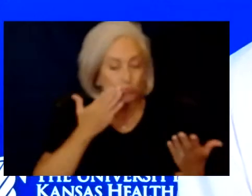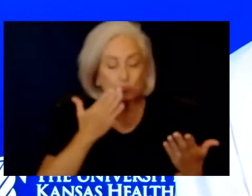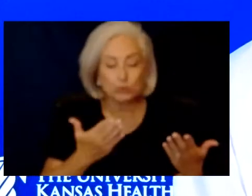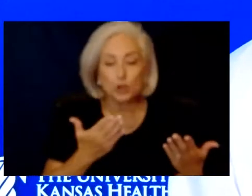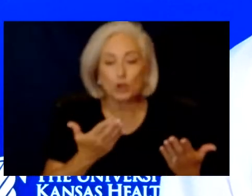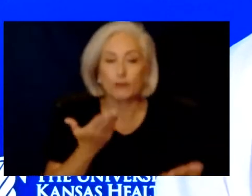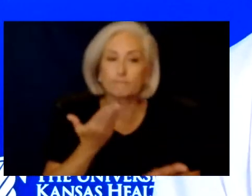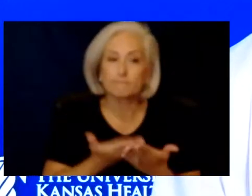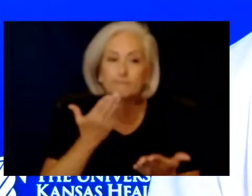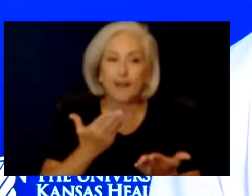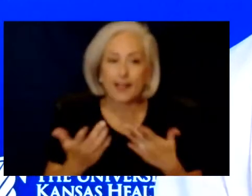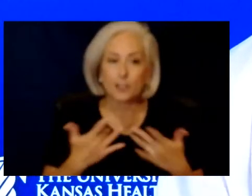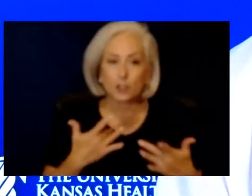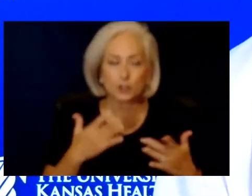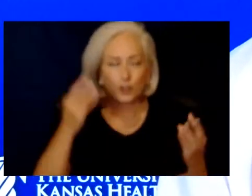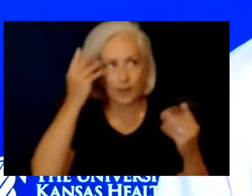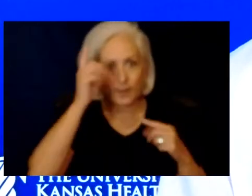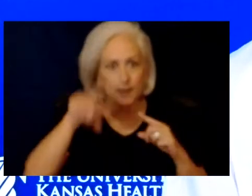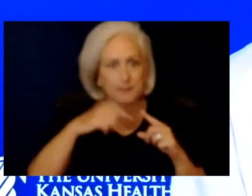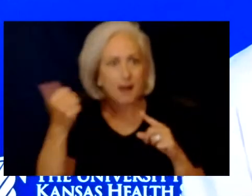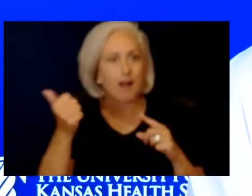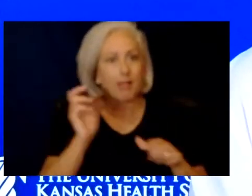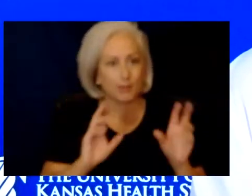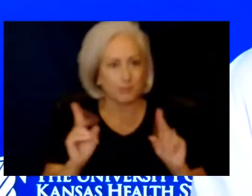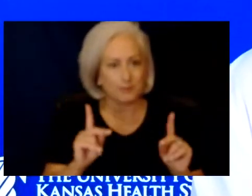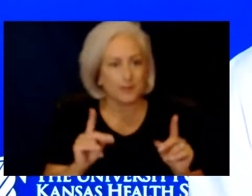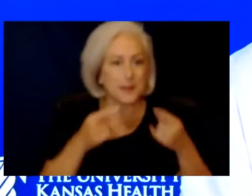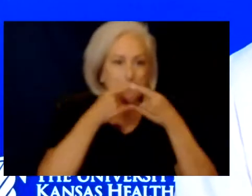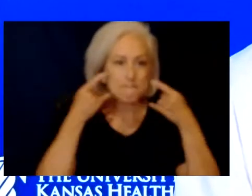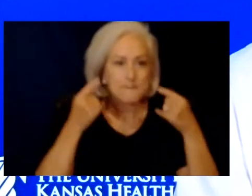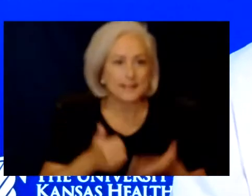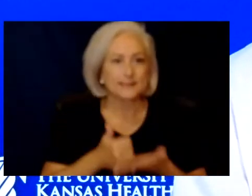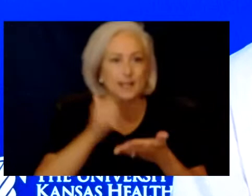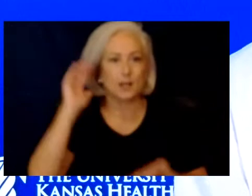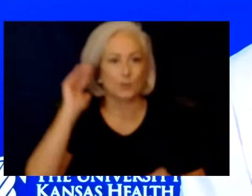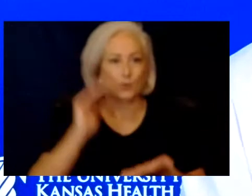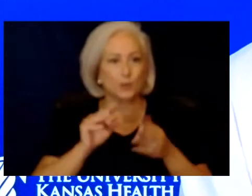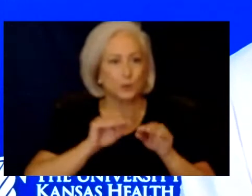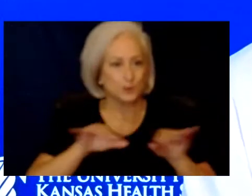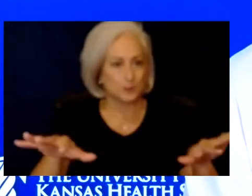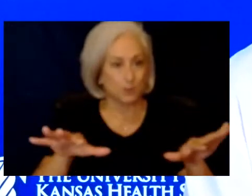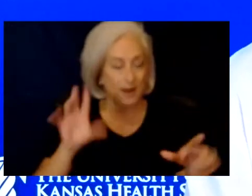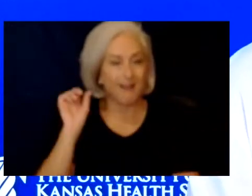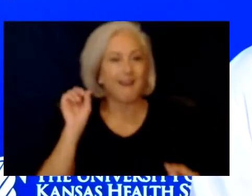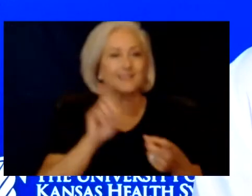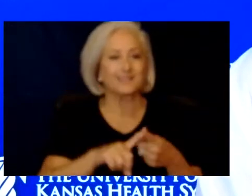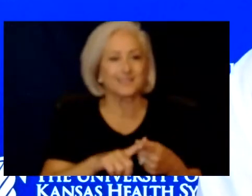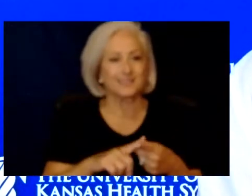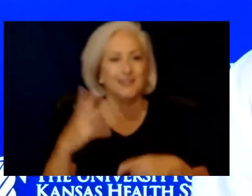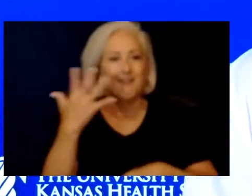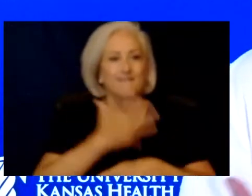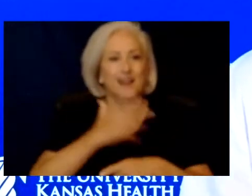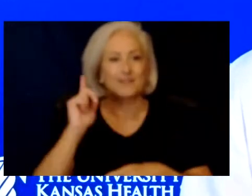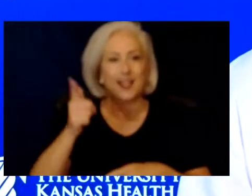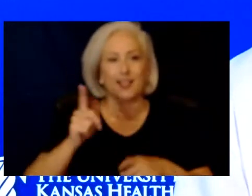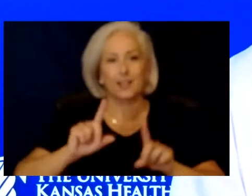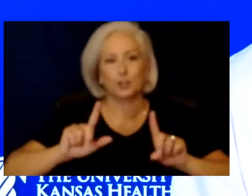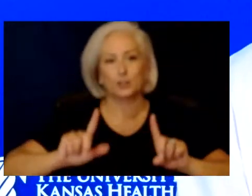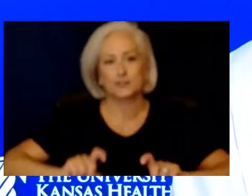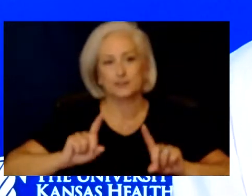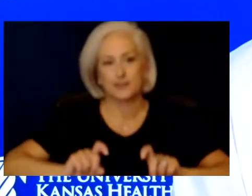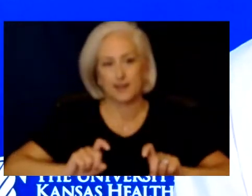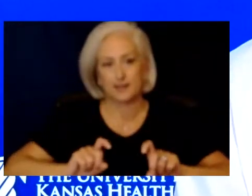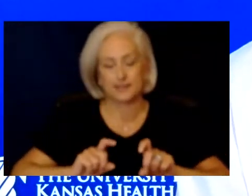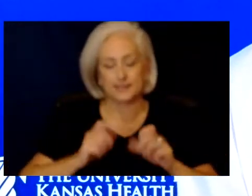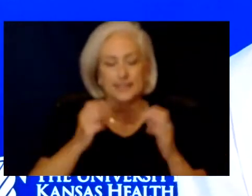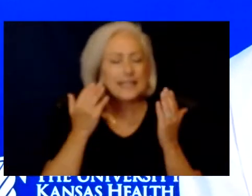about other people. You can wear masks. We know that helps reduce the spread as well until you can get yourself tested. I don't know how much